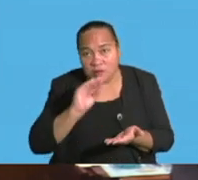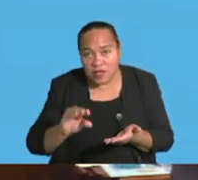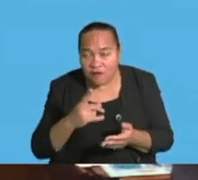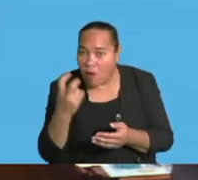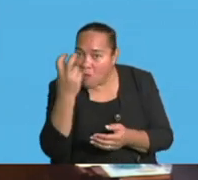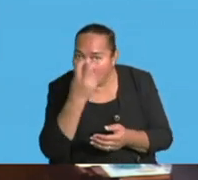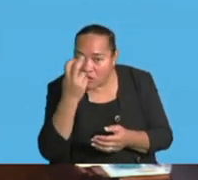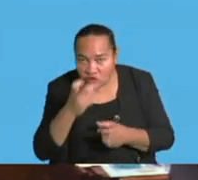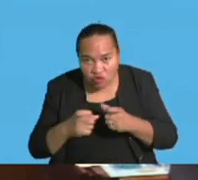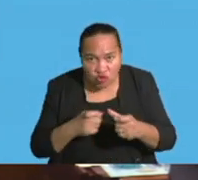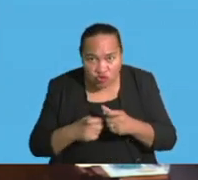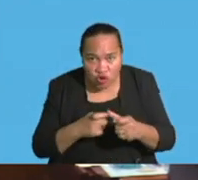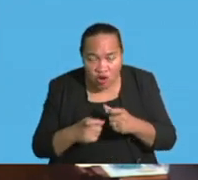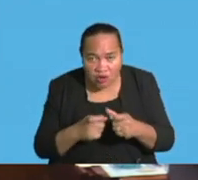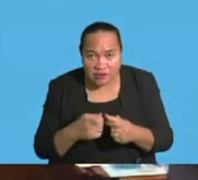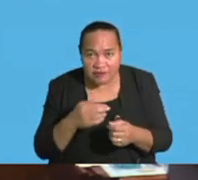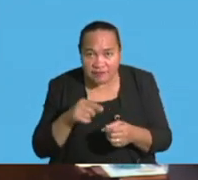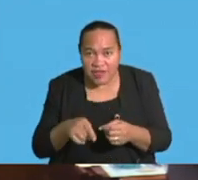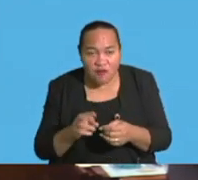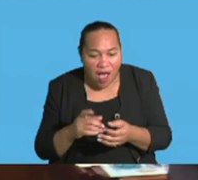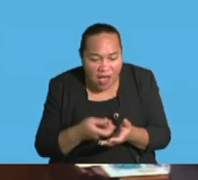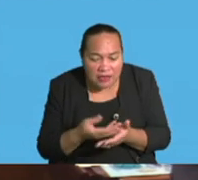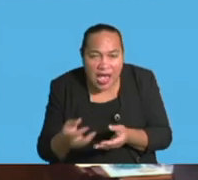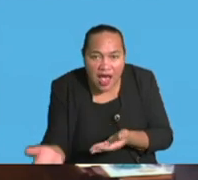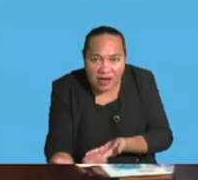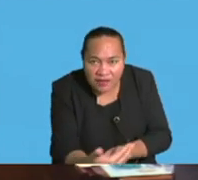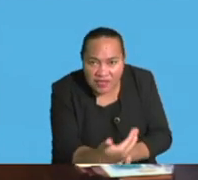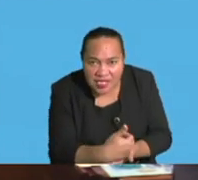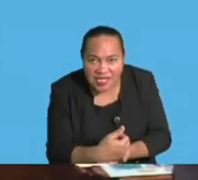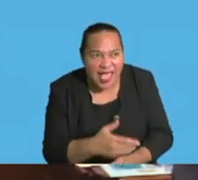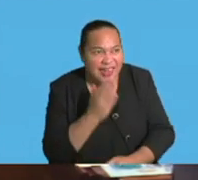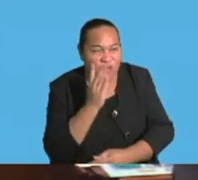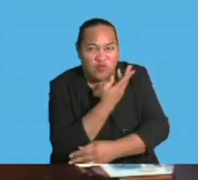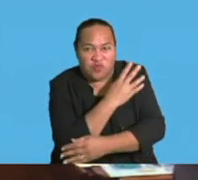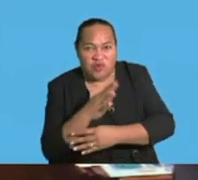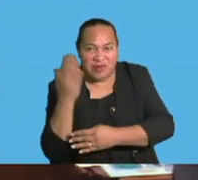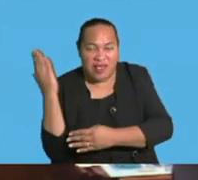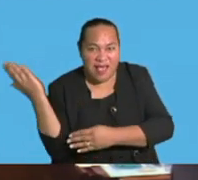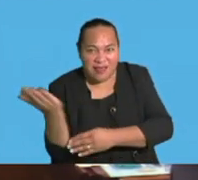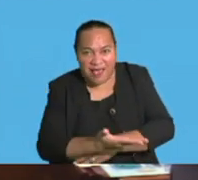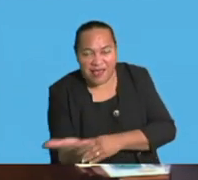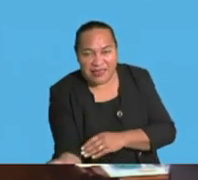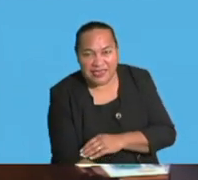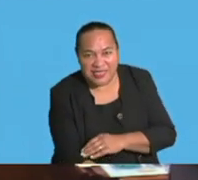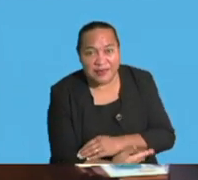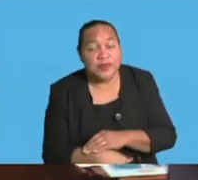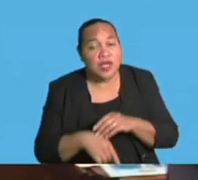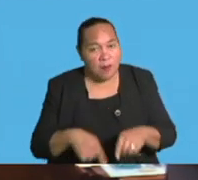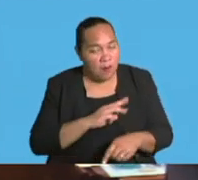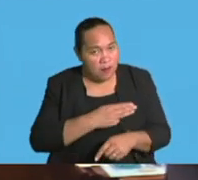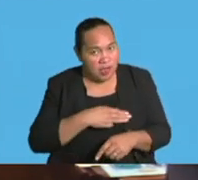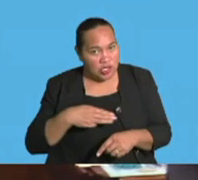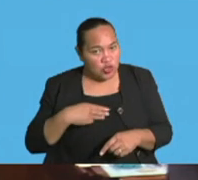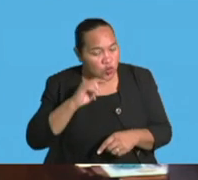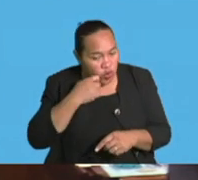monitoring, control, and surveillance of harvesting and logging operations. With all these funds, the Ministry will continue to reposition